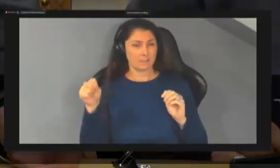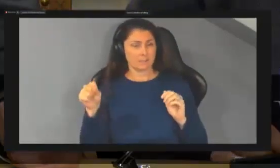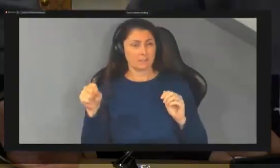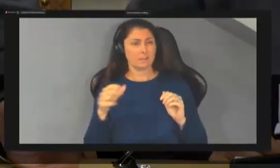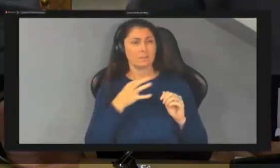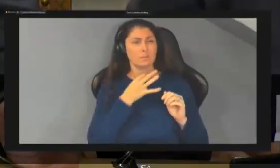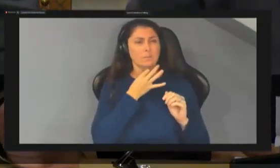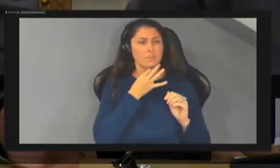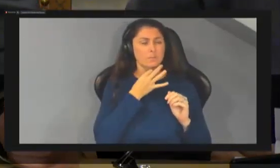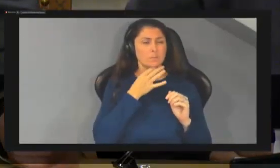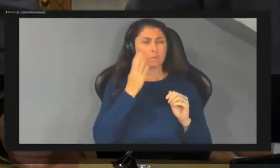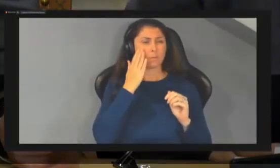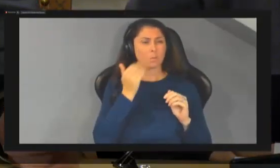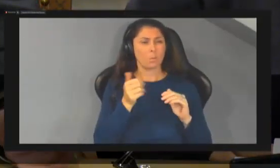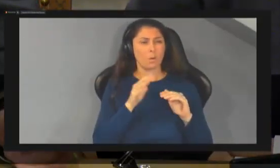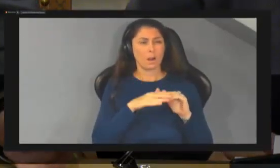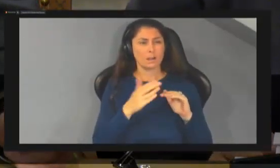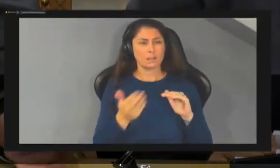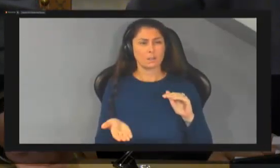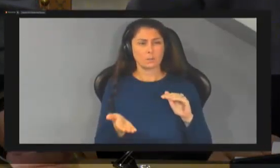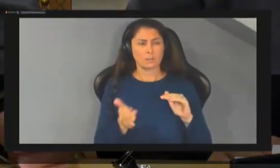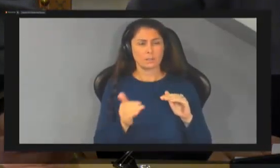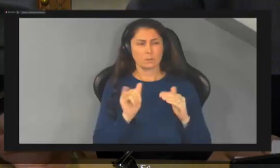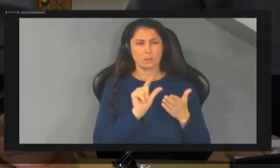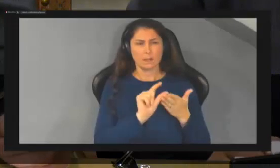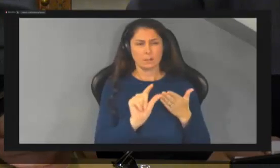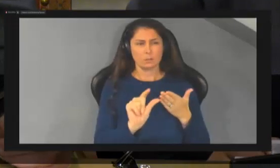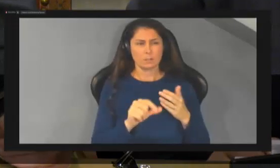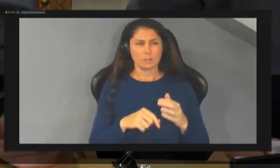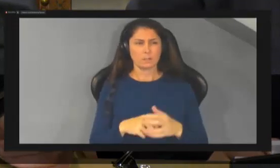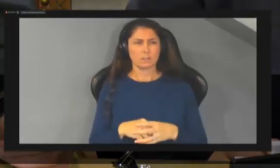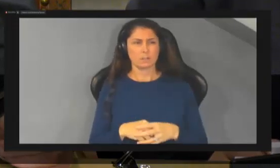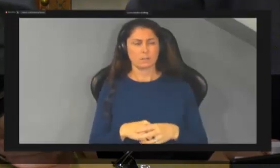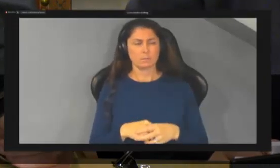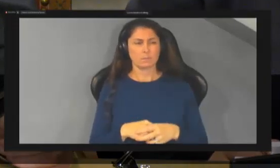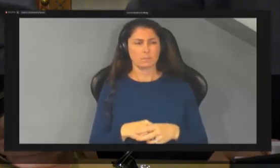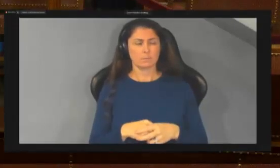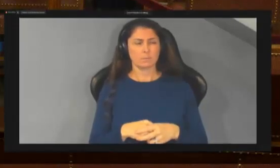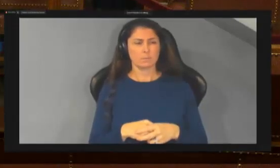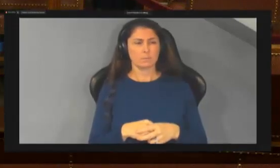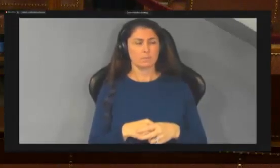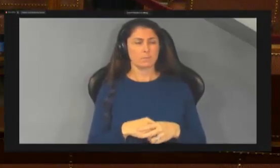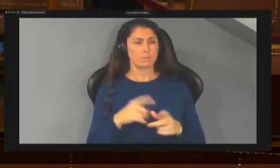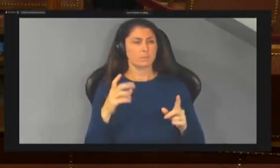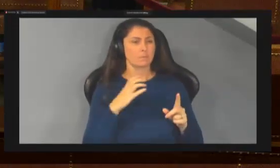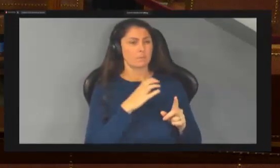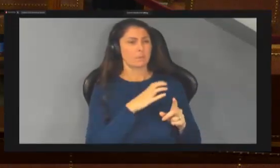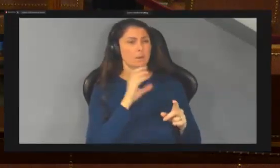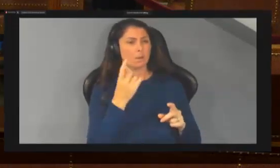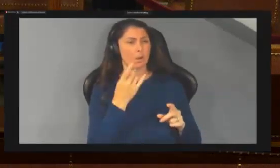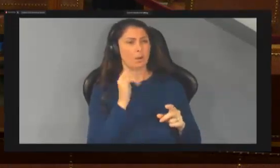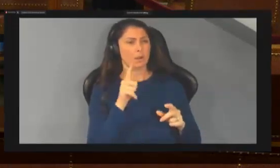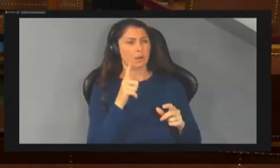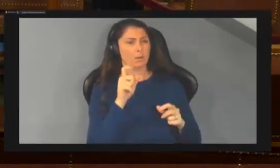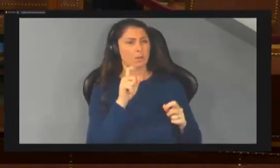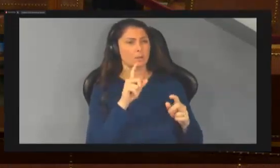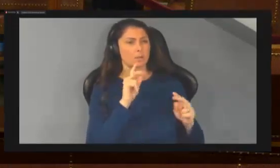would we be decreasing those allocations? Who requested? That's Councilman Kaka was able to negotiate a lower rate.